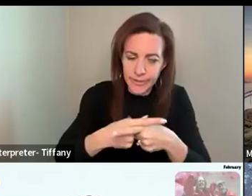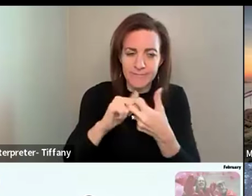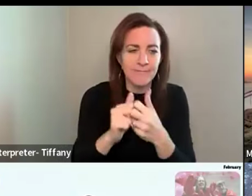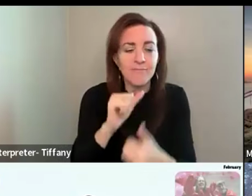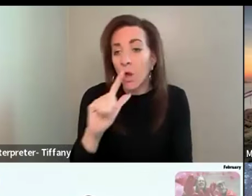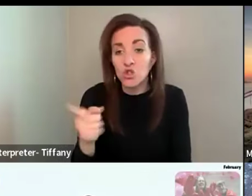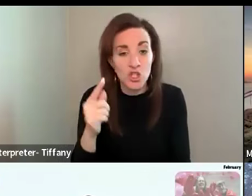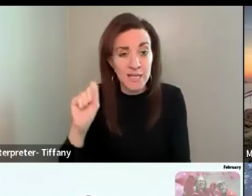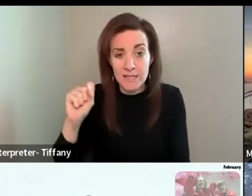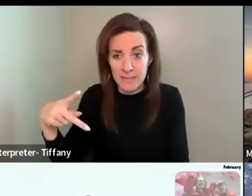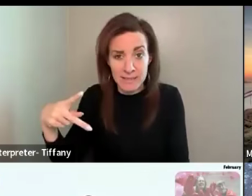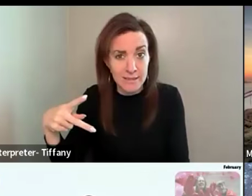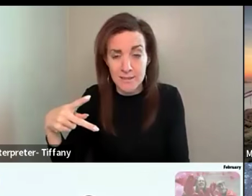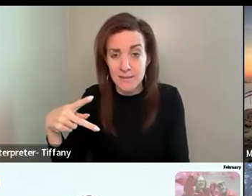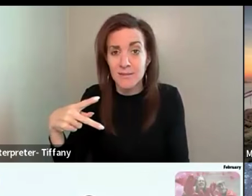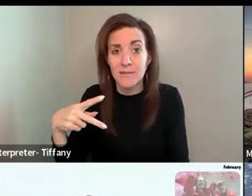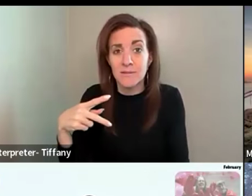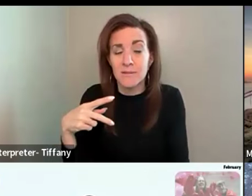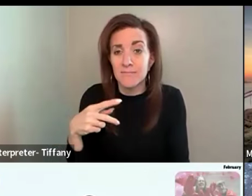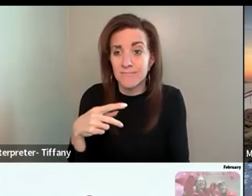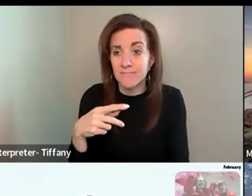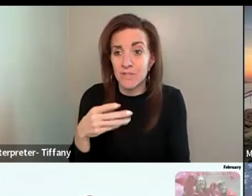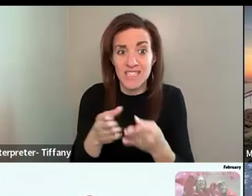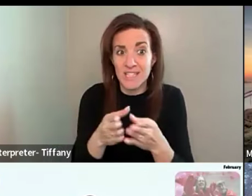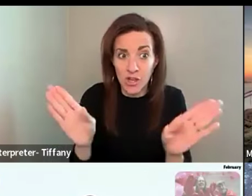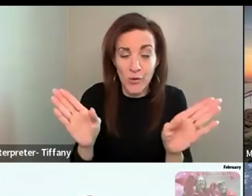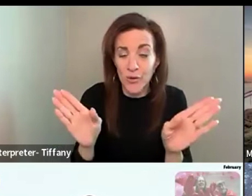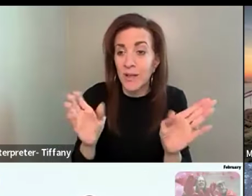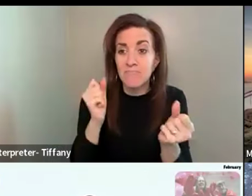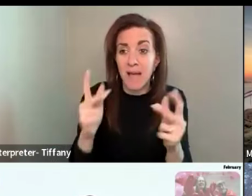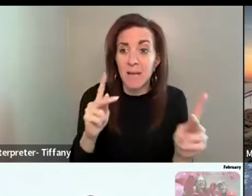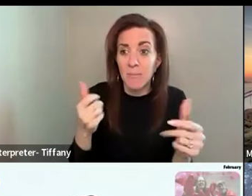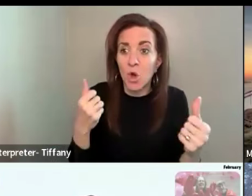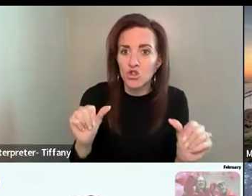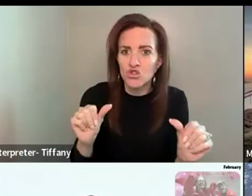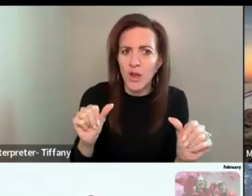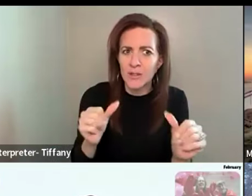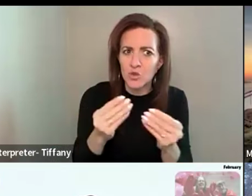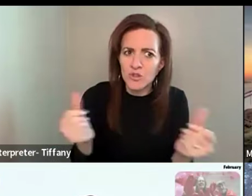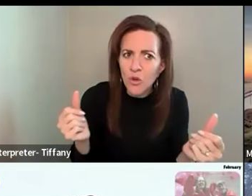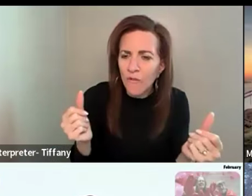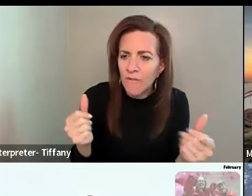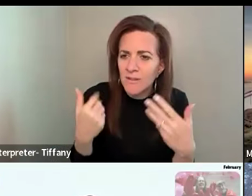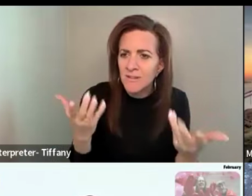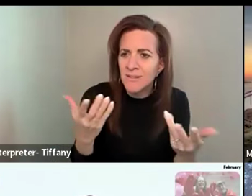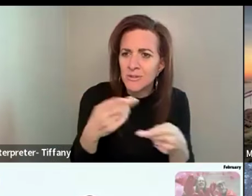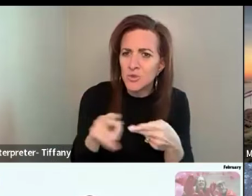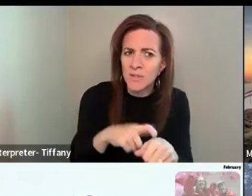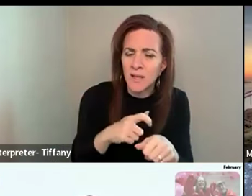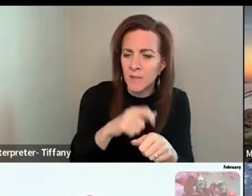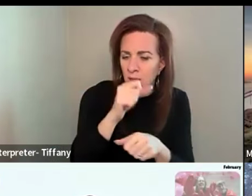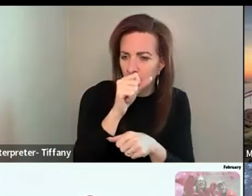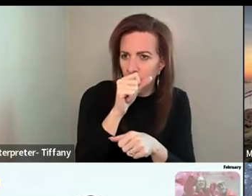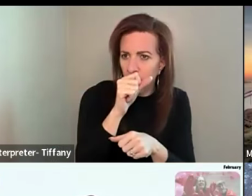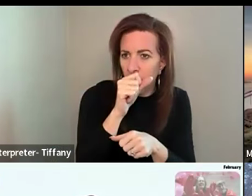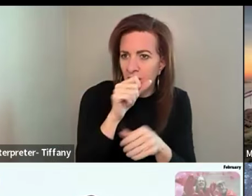service providers, and it's just a lot of people that are trying to get things resolved in a short period of time